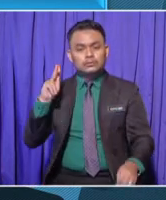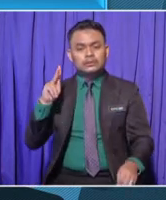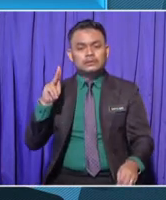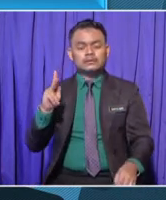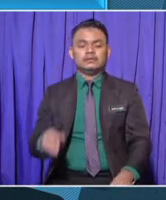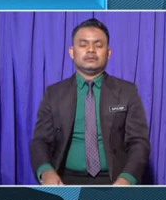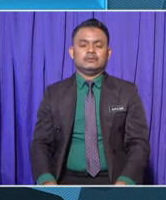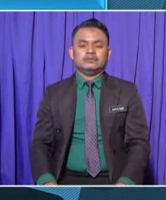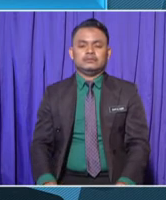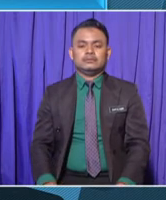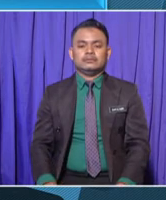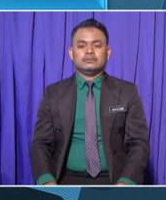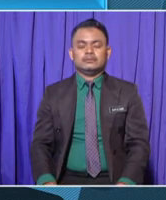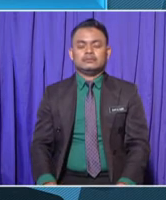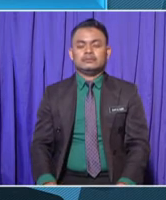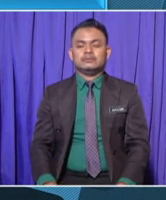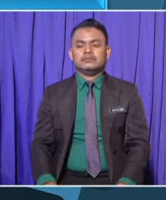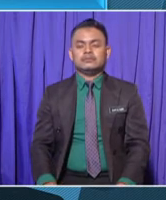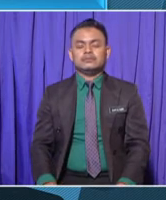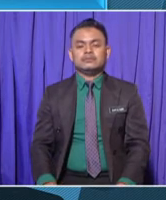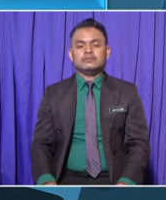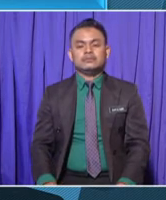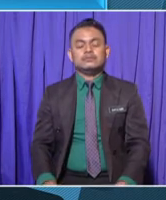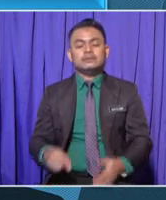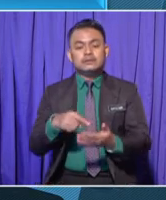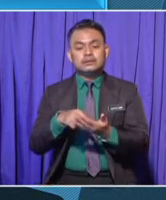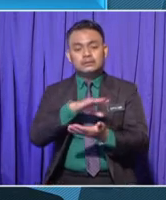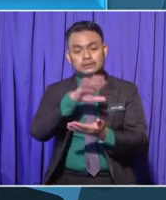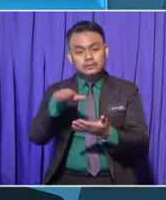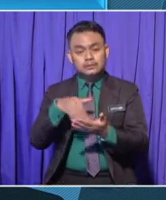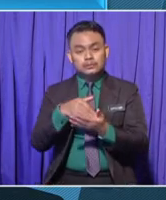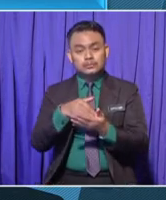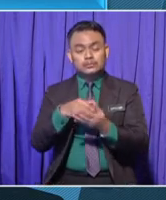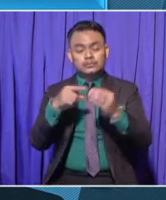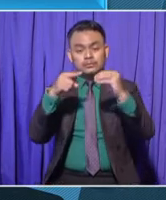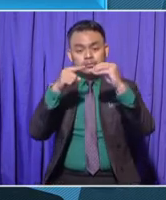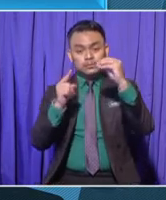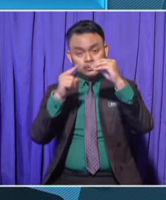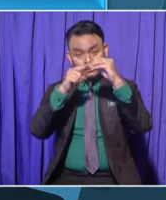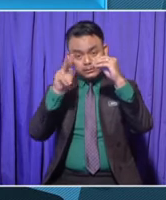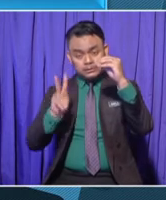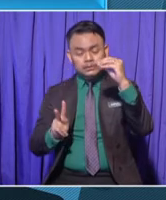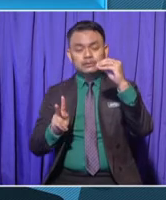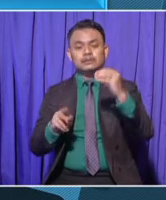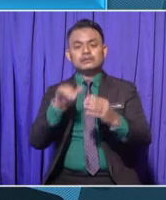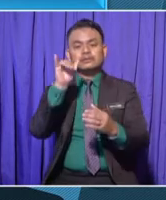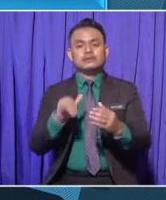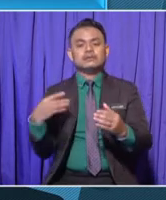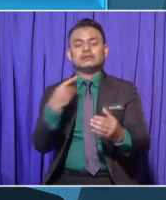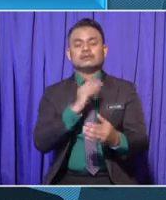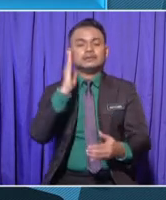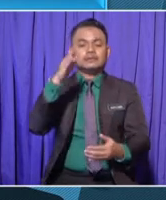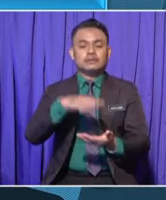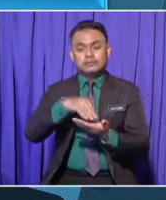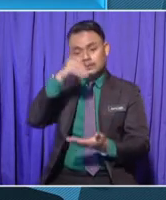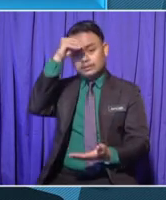This is the learning objective that we need to achieve at the end of this learning session. Do you